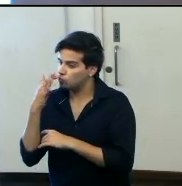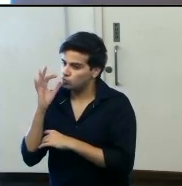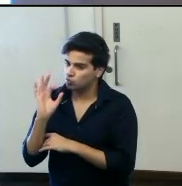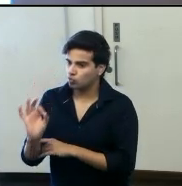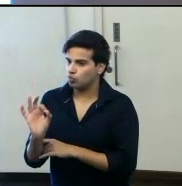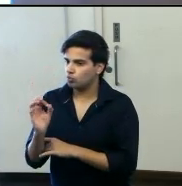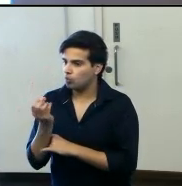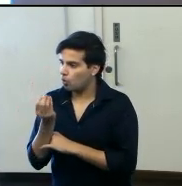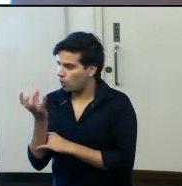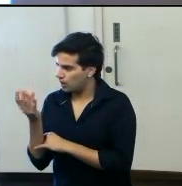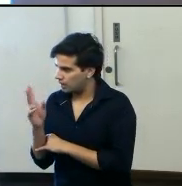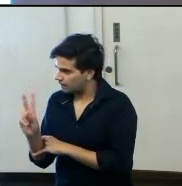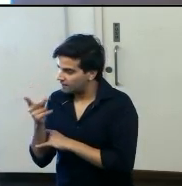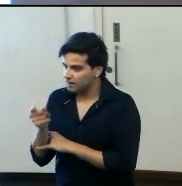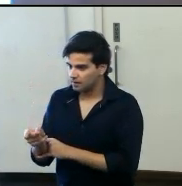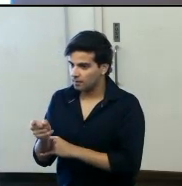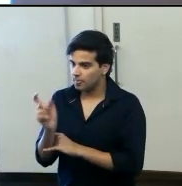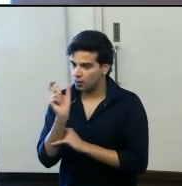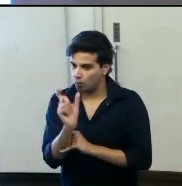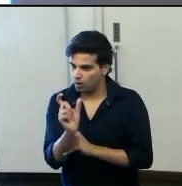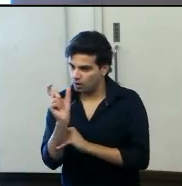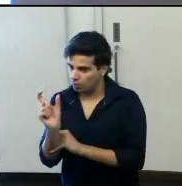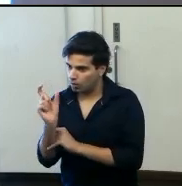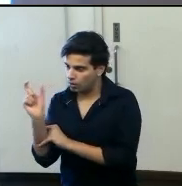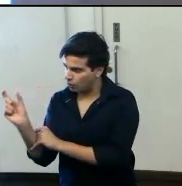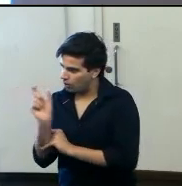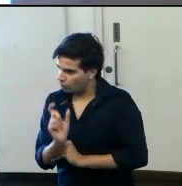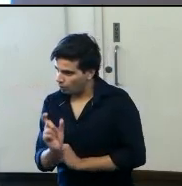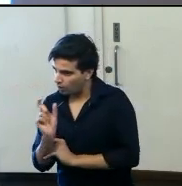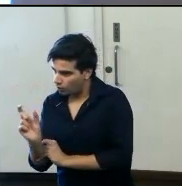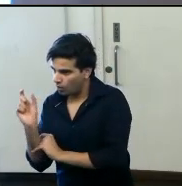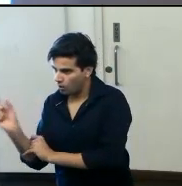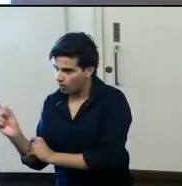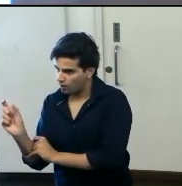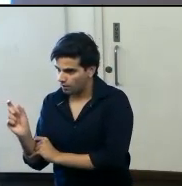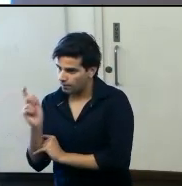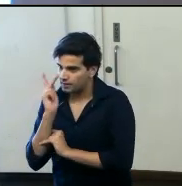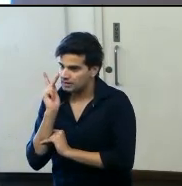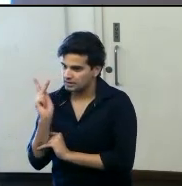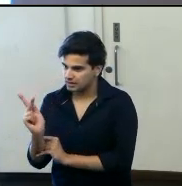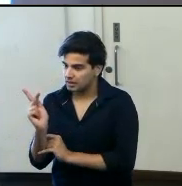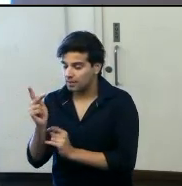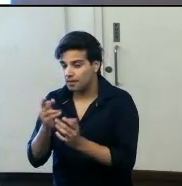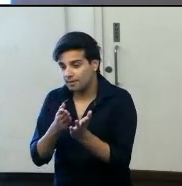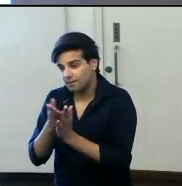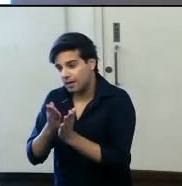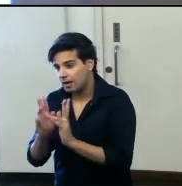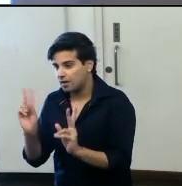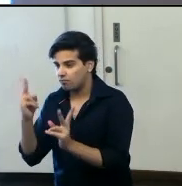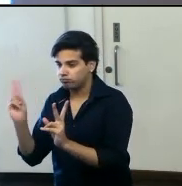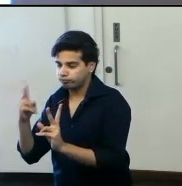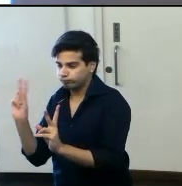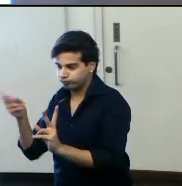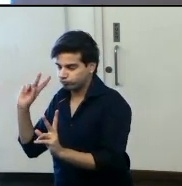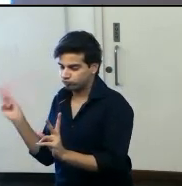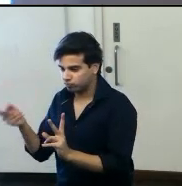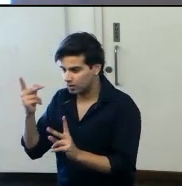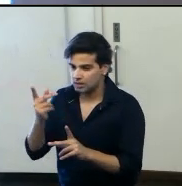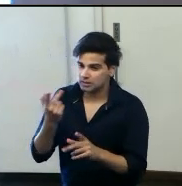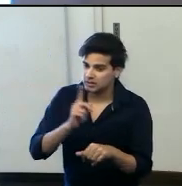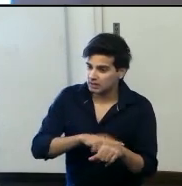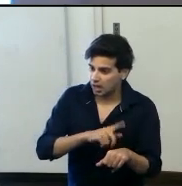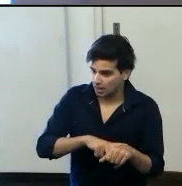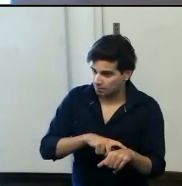ogling. So each word looks at seeing in a different way. The amount of time